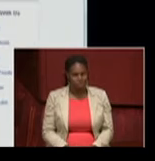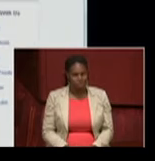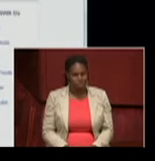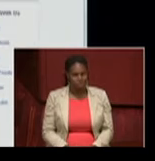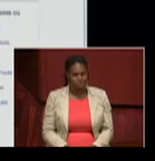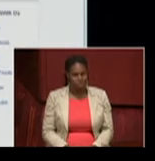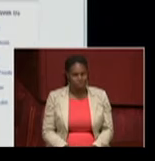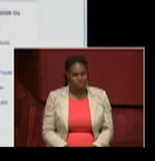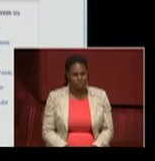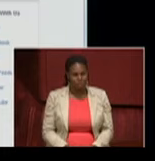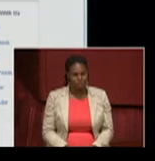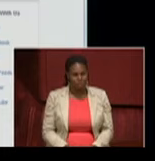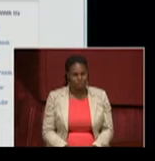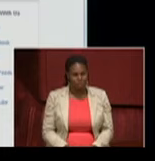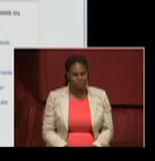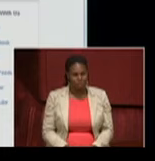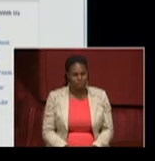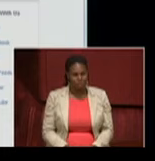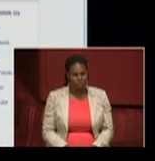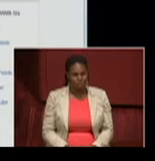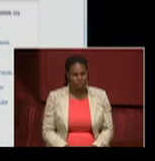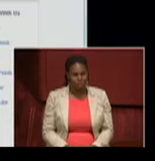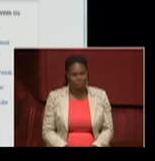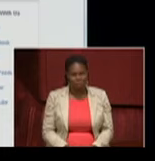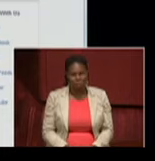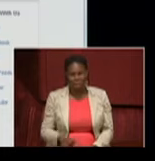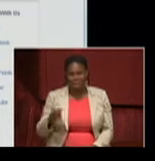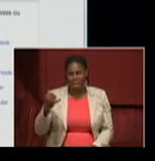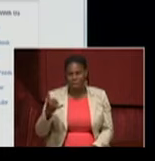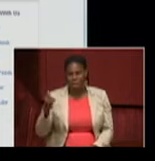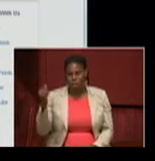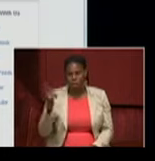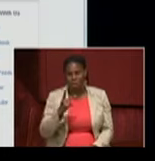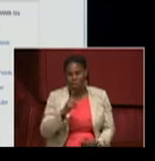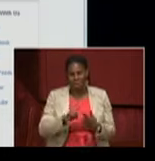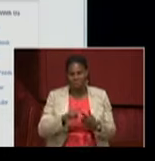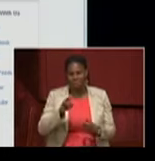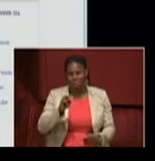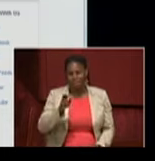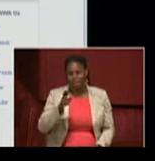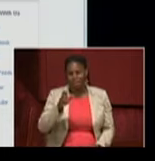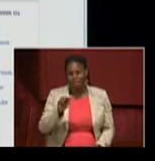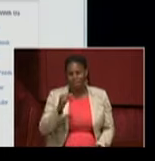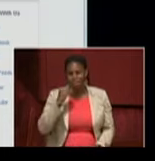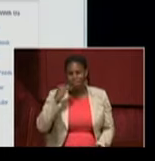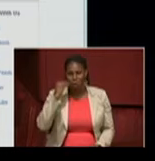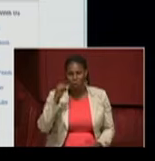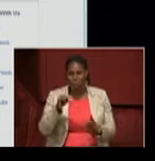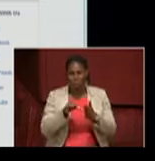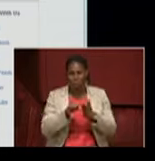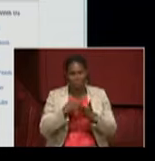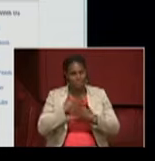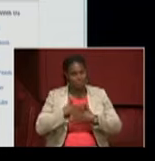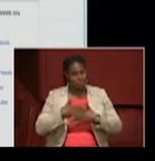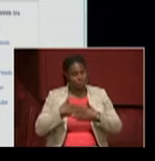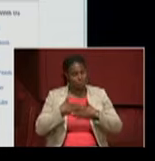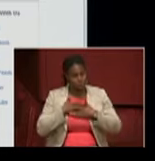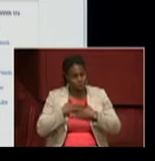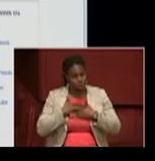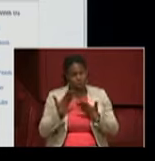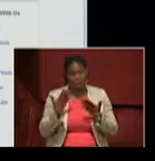Okay, and we are back to the NARA homepage. And it's been a real pleasure. I hope that I